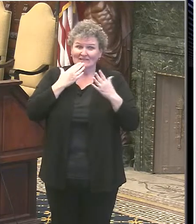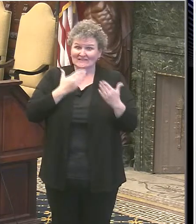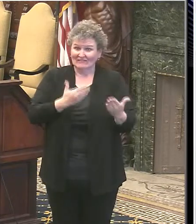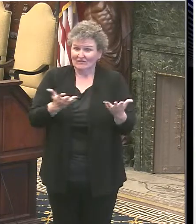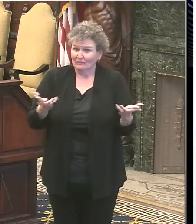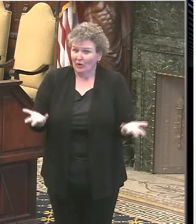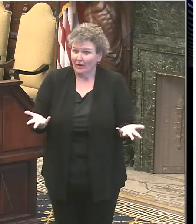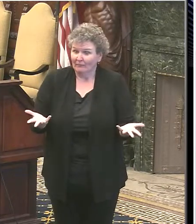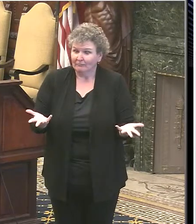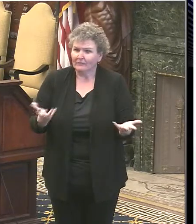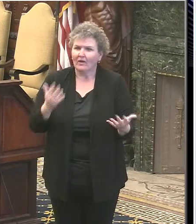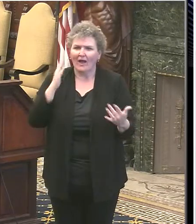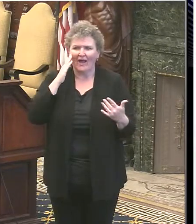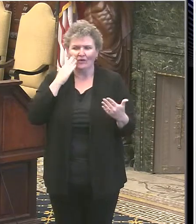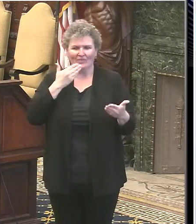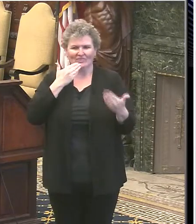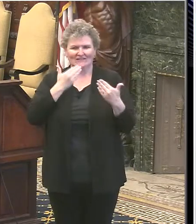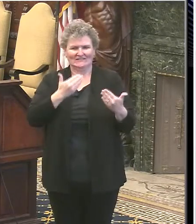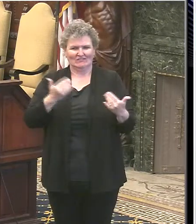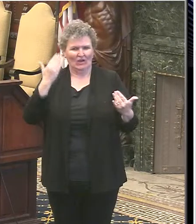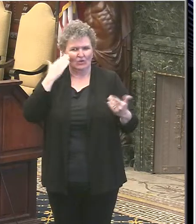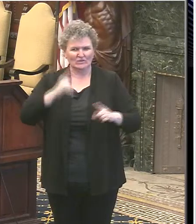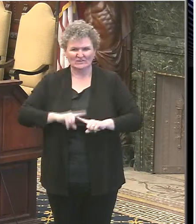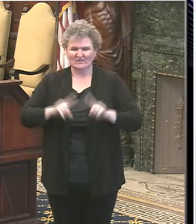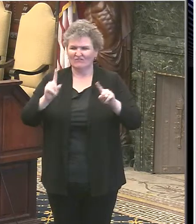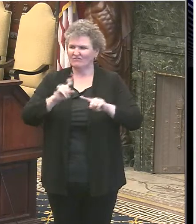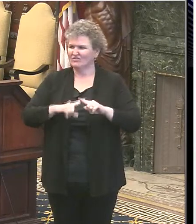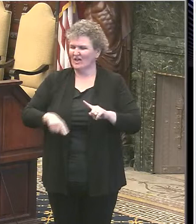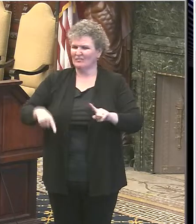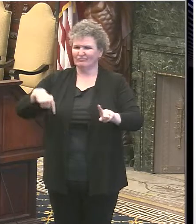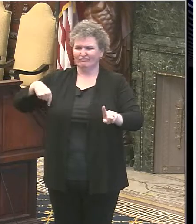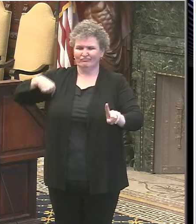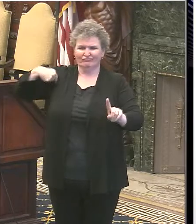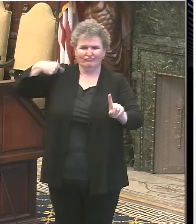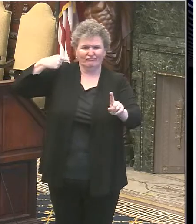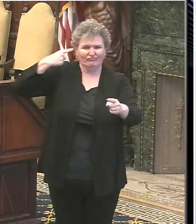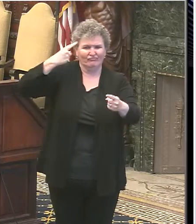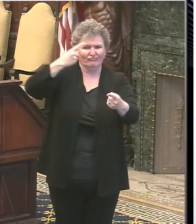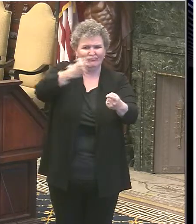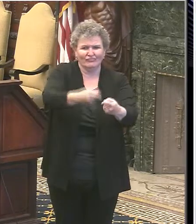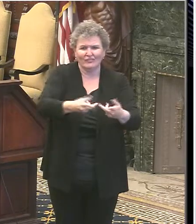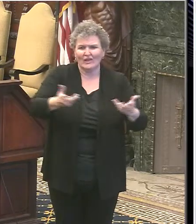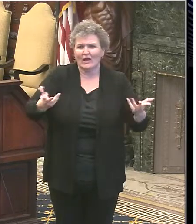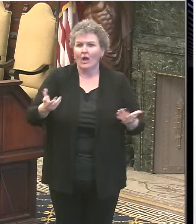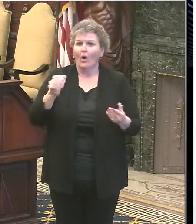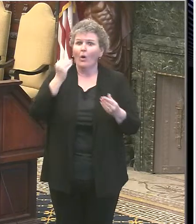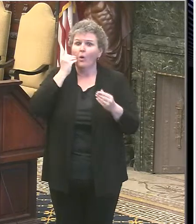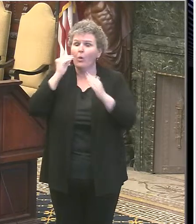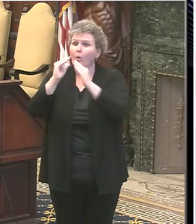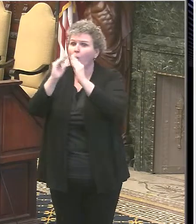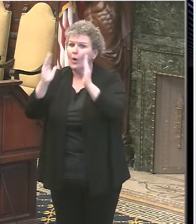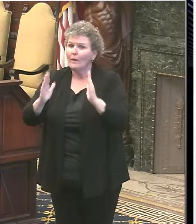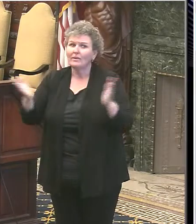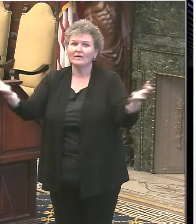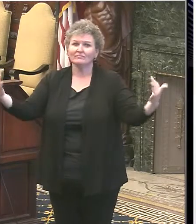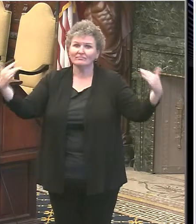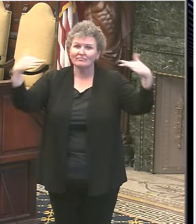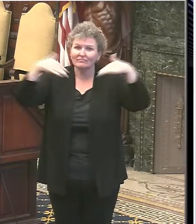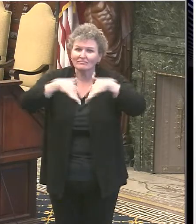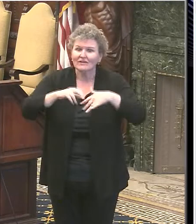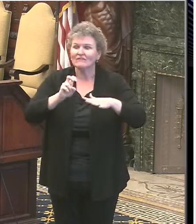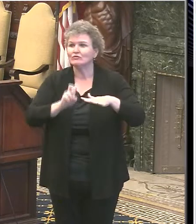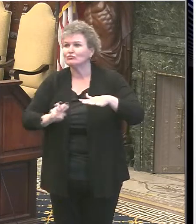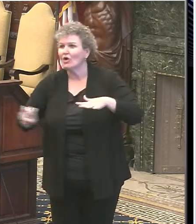a Thanksgiving unlike any other. Of course, the holidays are usually a time when we open our homes to family and friends or travel to see those we